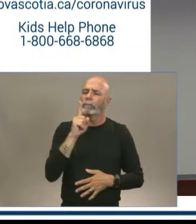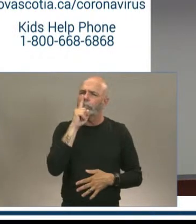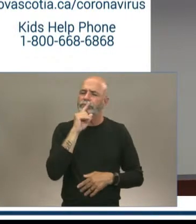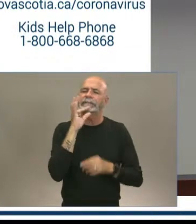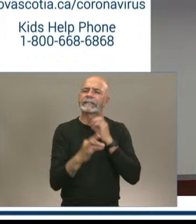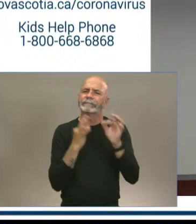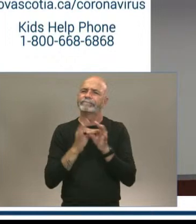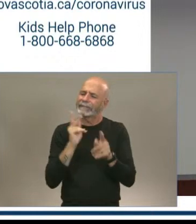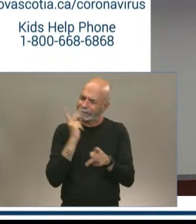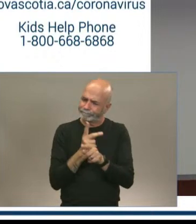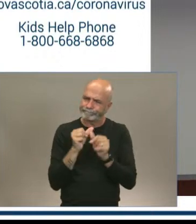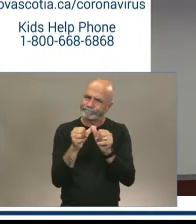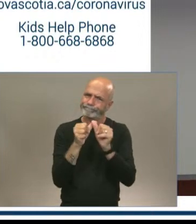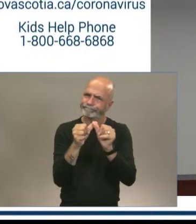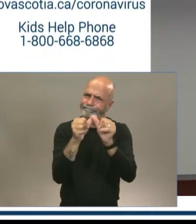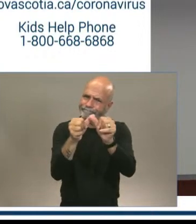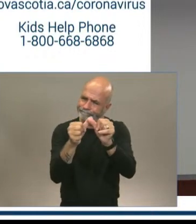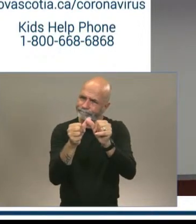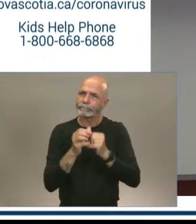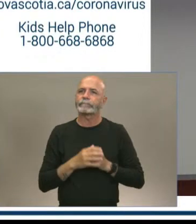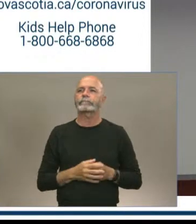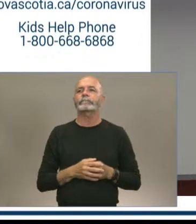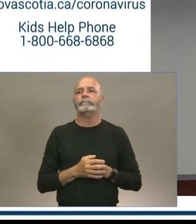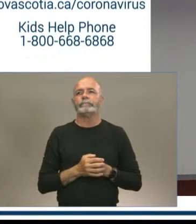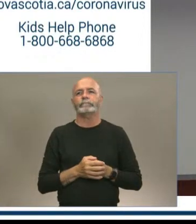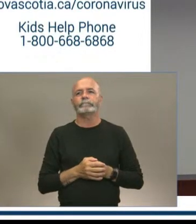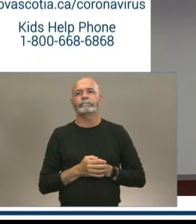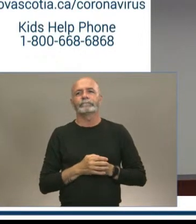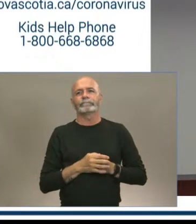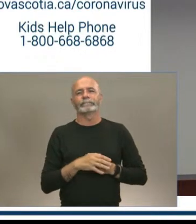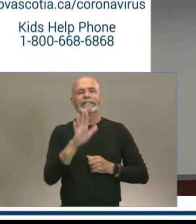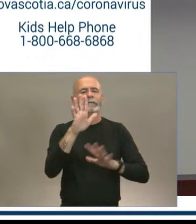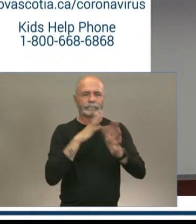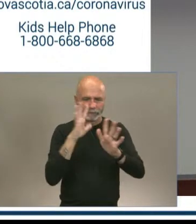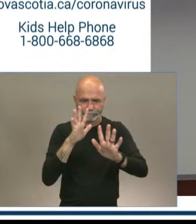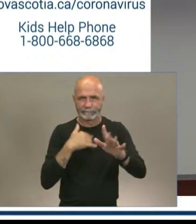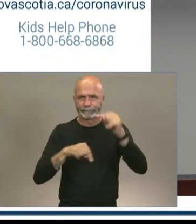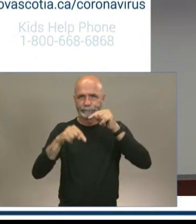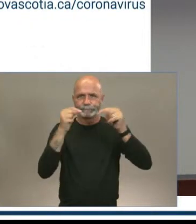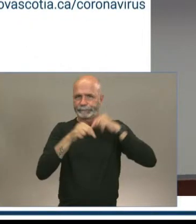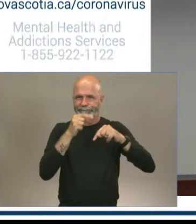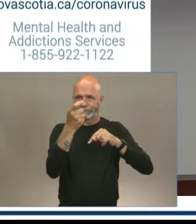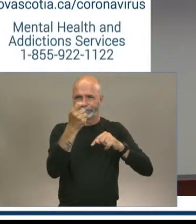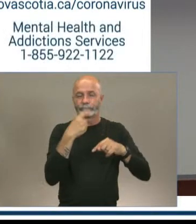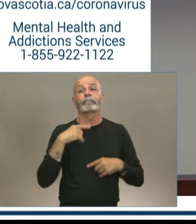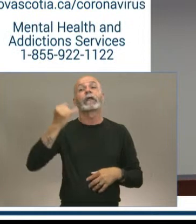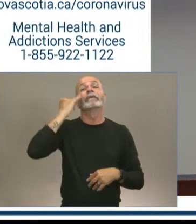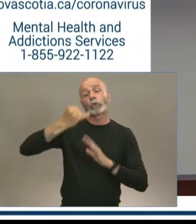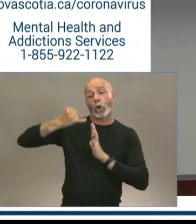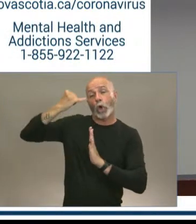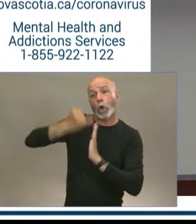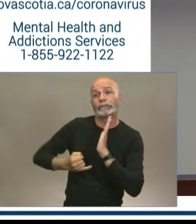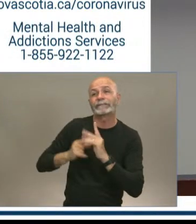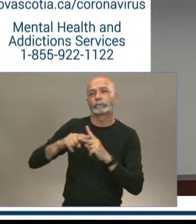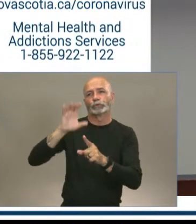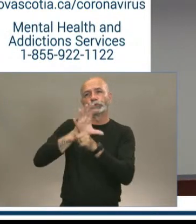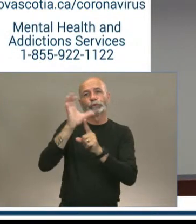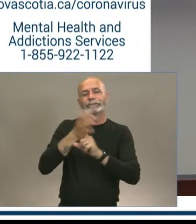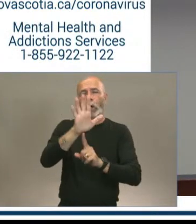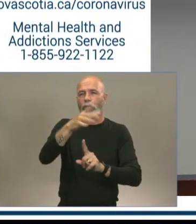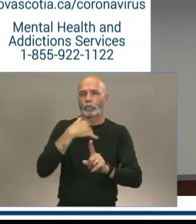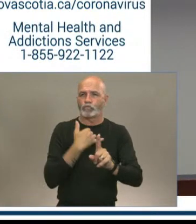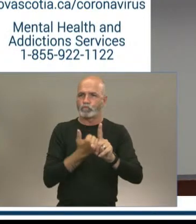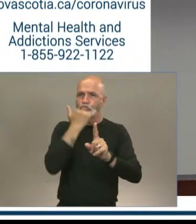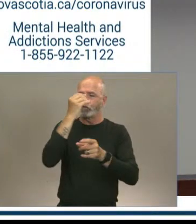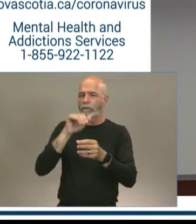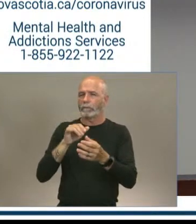routine. Before I move on, I need to correct myself. The gathering limits for arts and culture, I was incorrect. It's 15 indoors